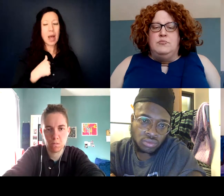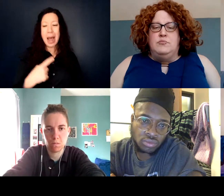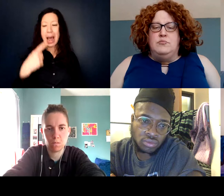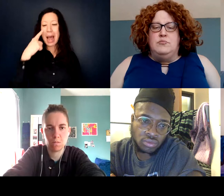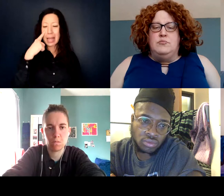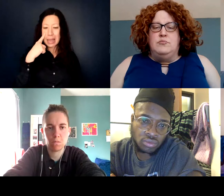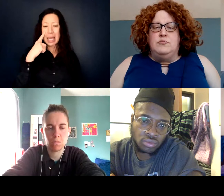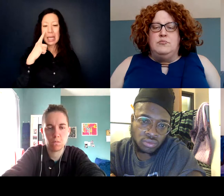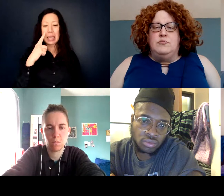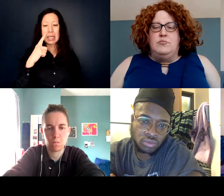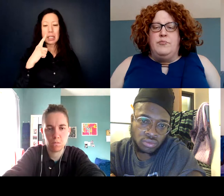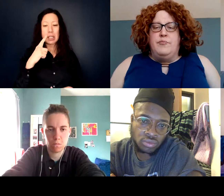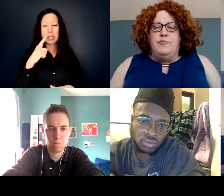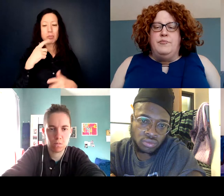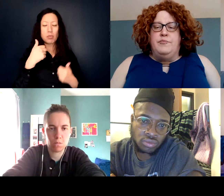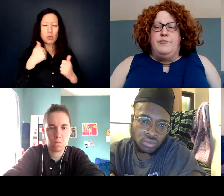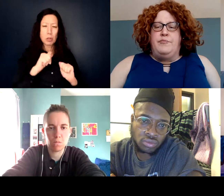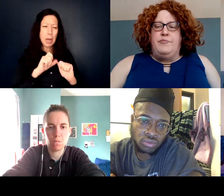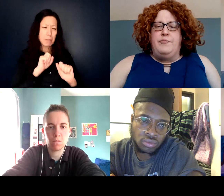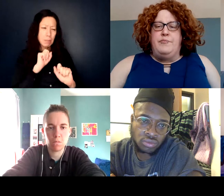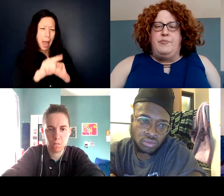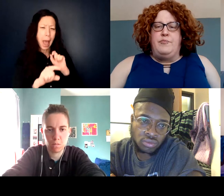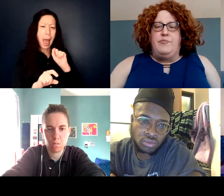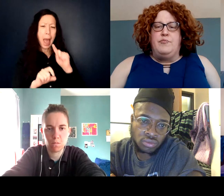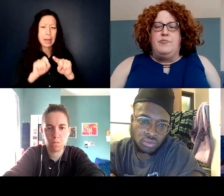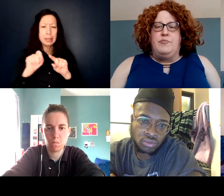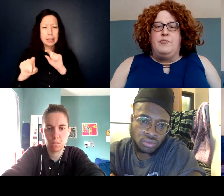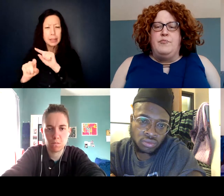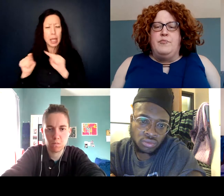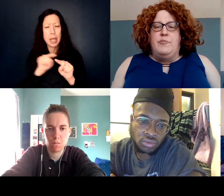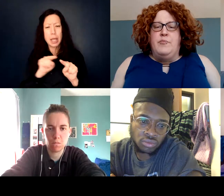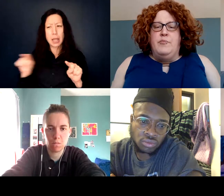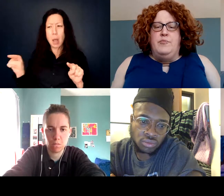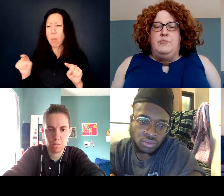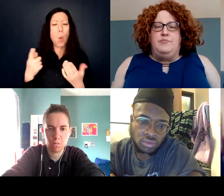questions that get at what experience they've had before.